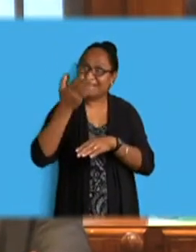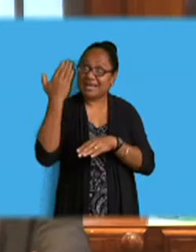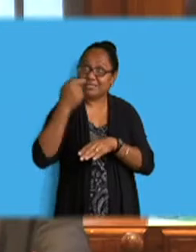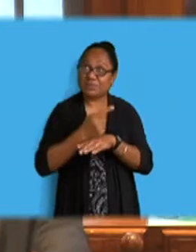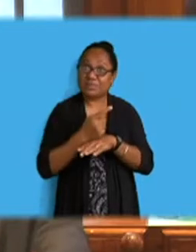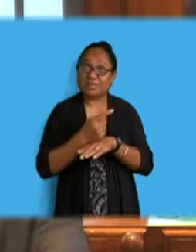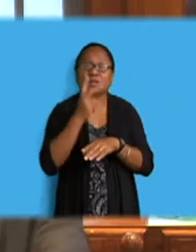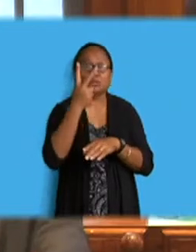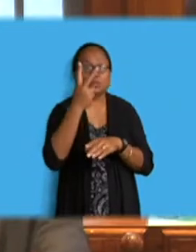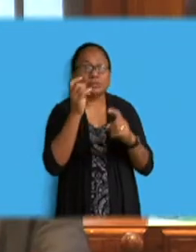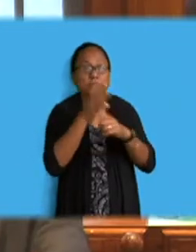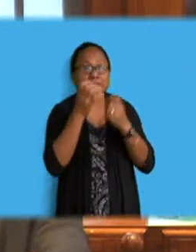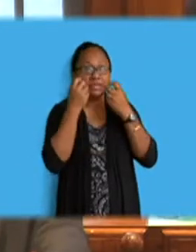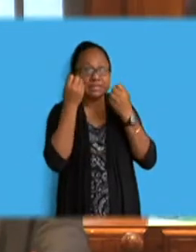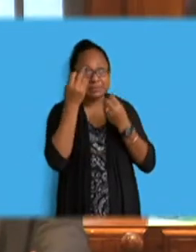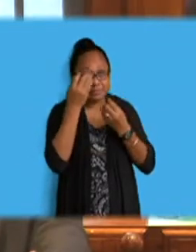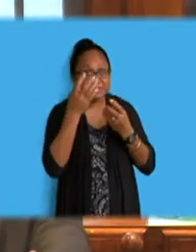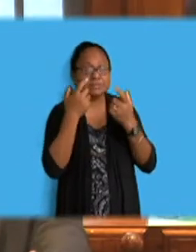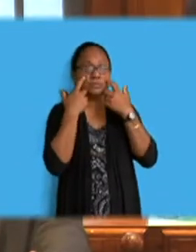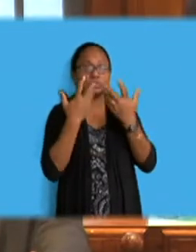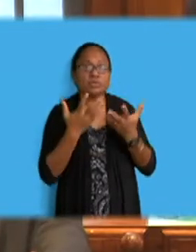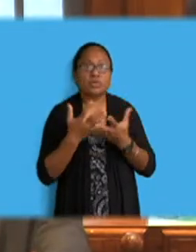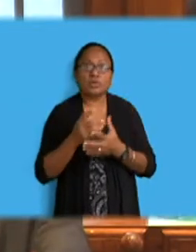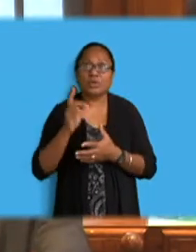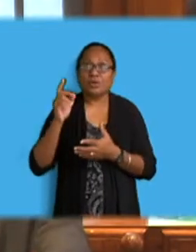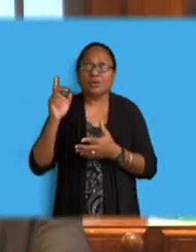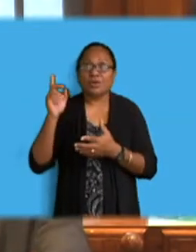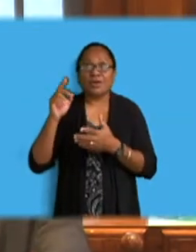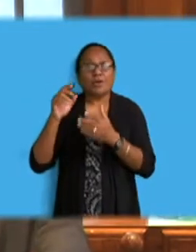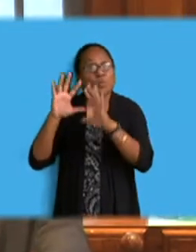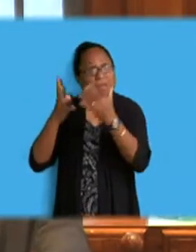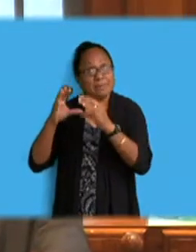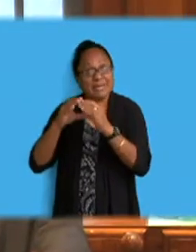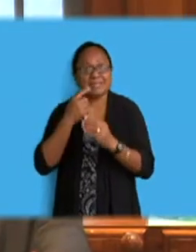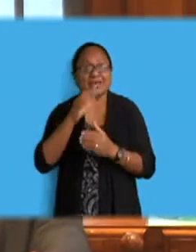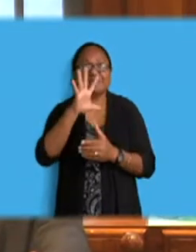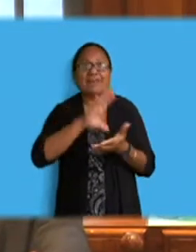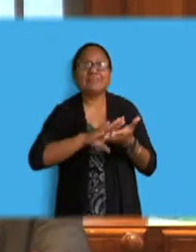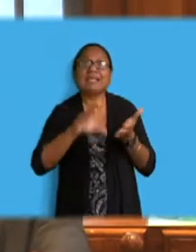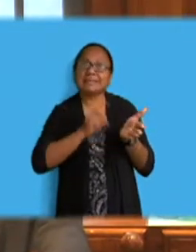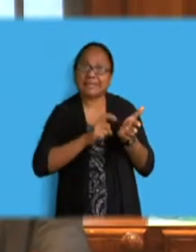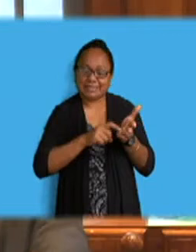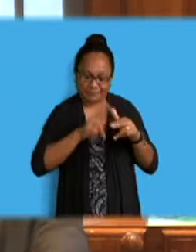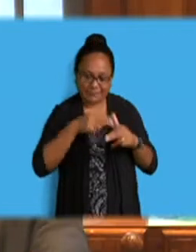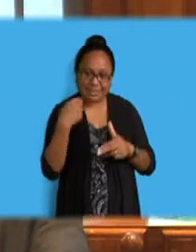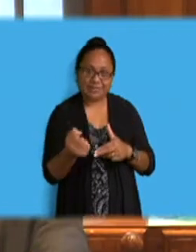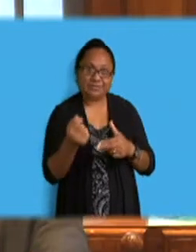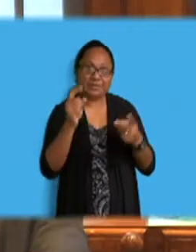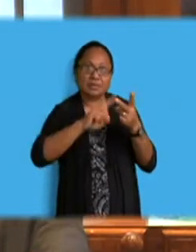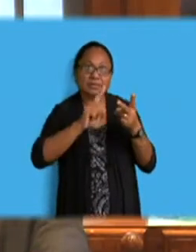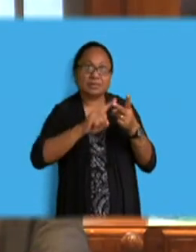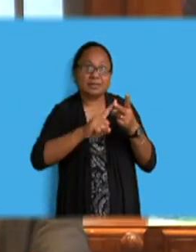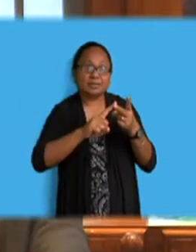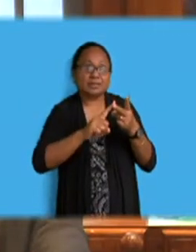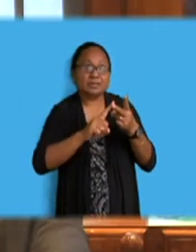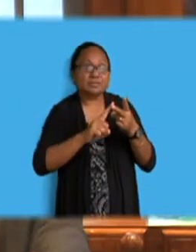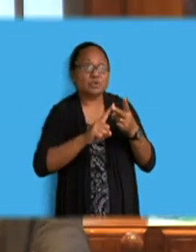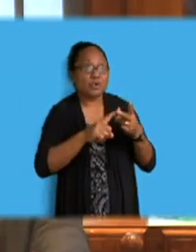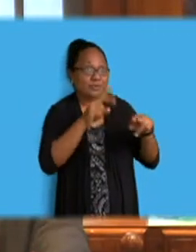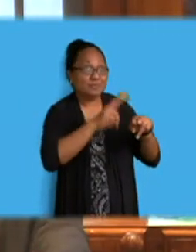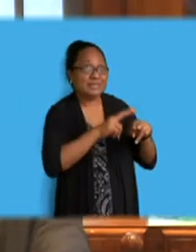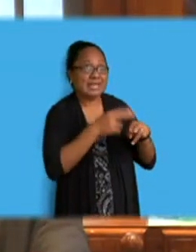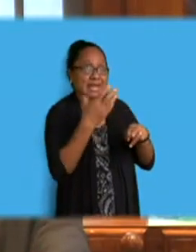by the World Bank, that Fiji now has a $5 billion debt, and later by the Reserve Bank Governor that Fiji has a revised growth